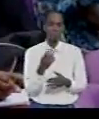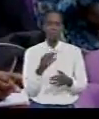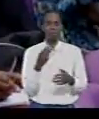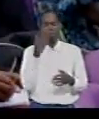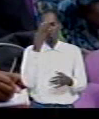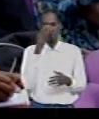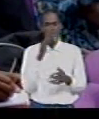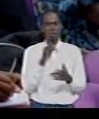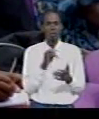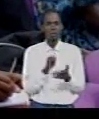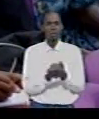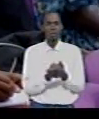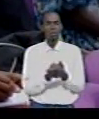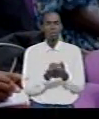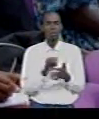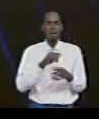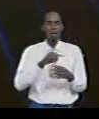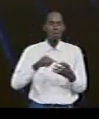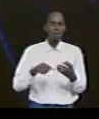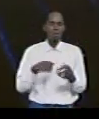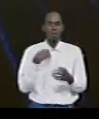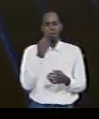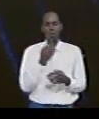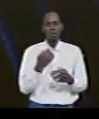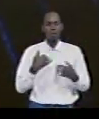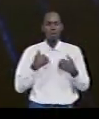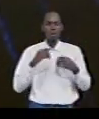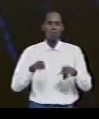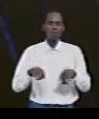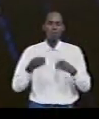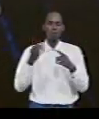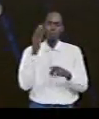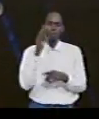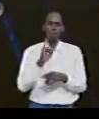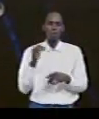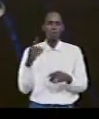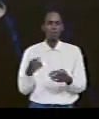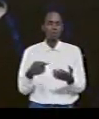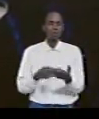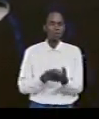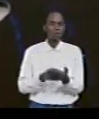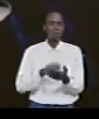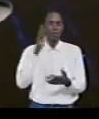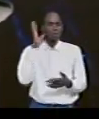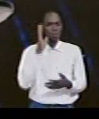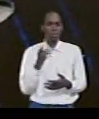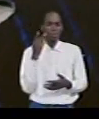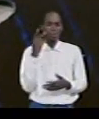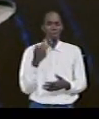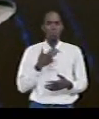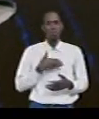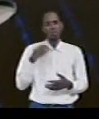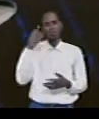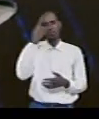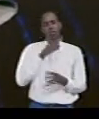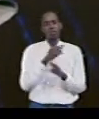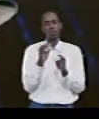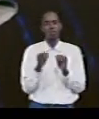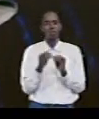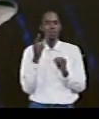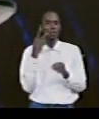among whom I have gone preaching the kingdom of God shall see my face no more. Look at